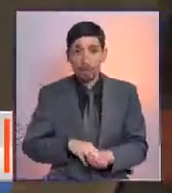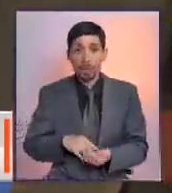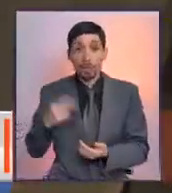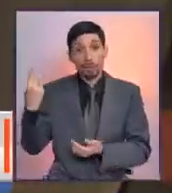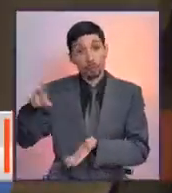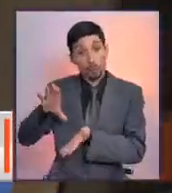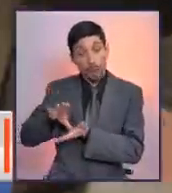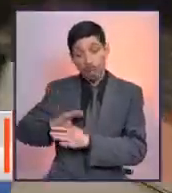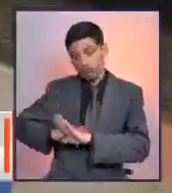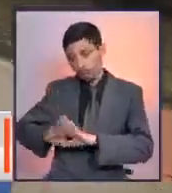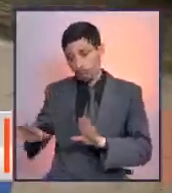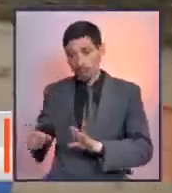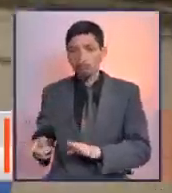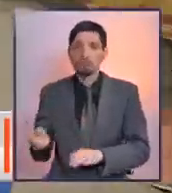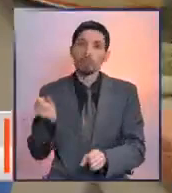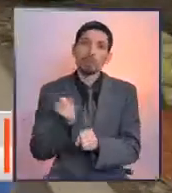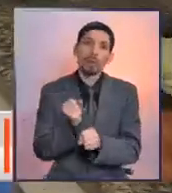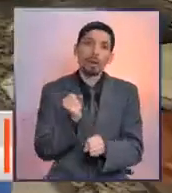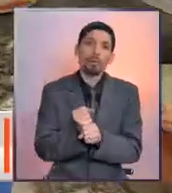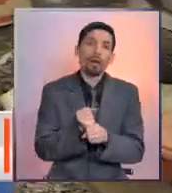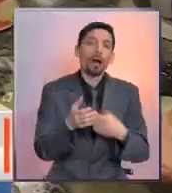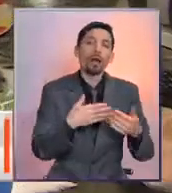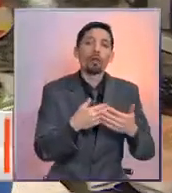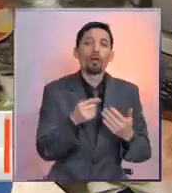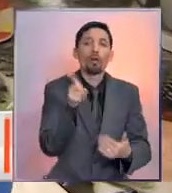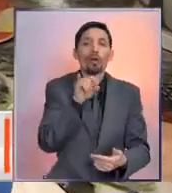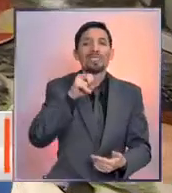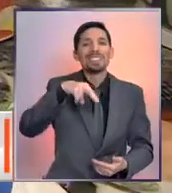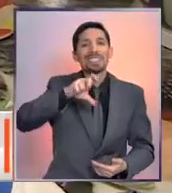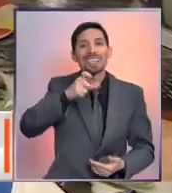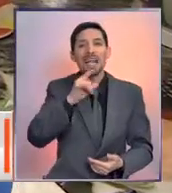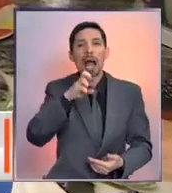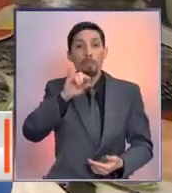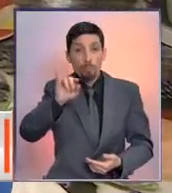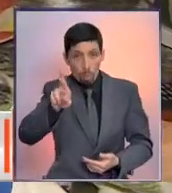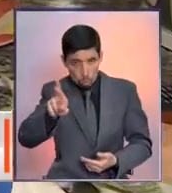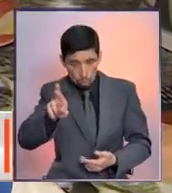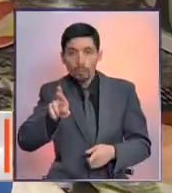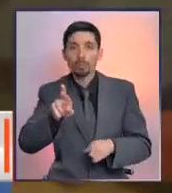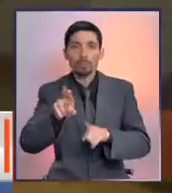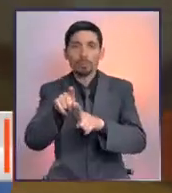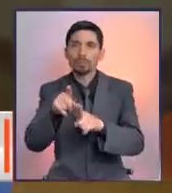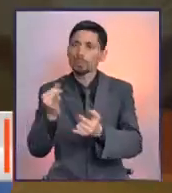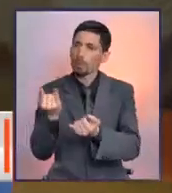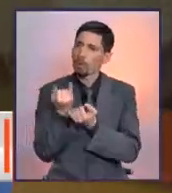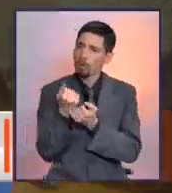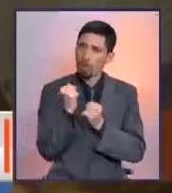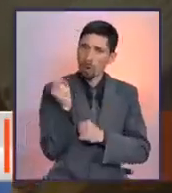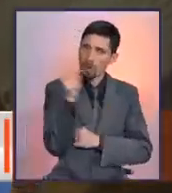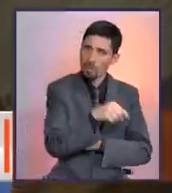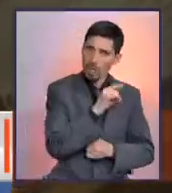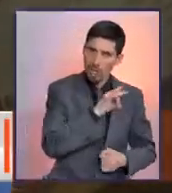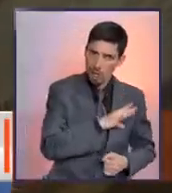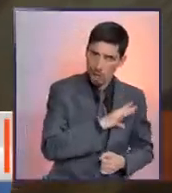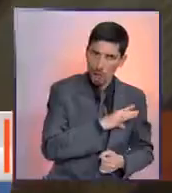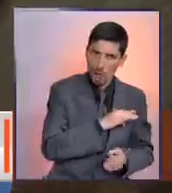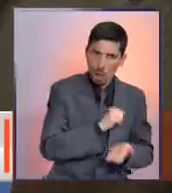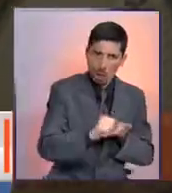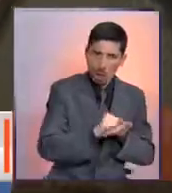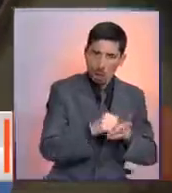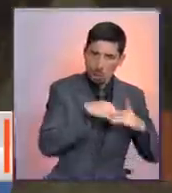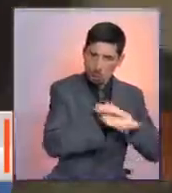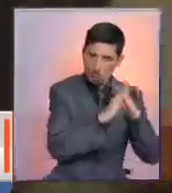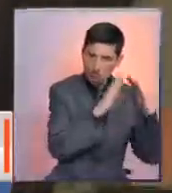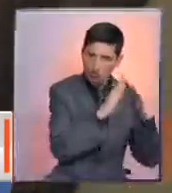y partieron a trabajar primero a Singapur. Allá conocieron a una persona que les habló de venir a Chile y desempeñarse como asesoras del hogar puertas